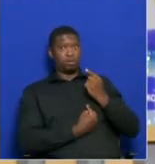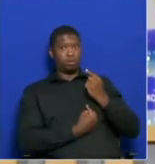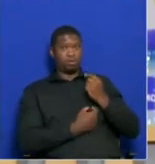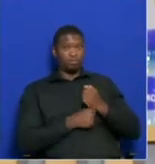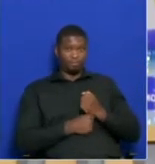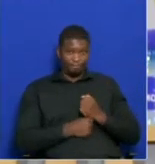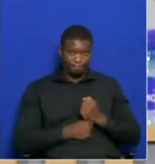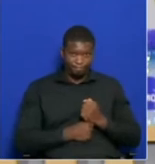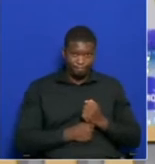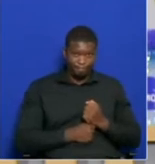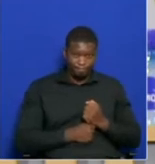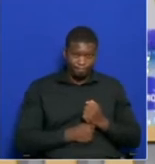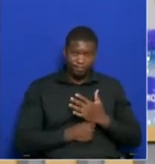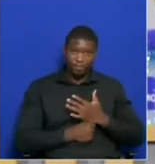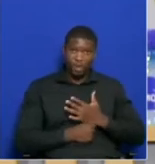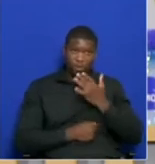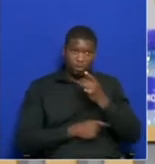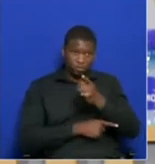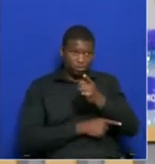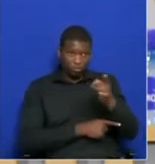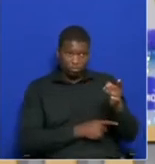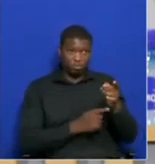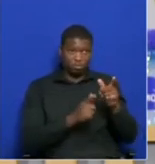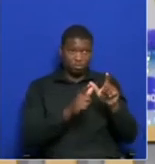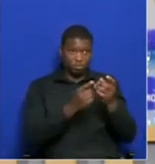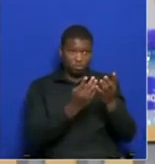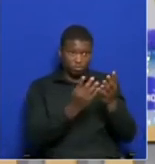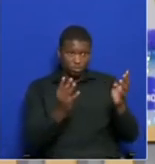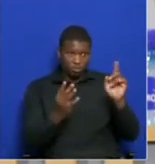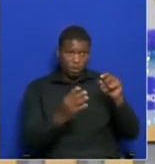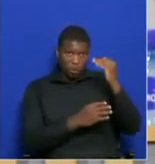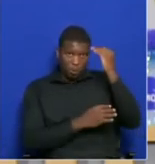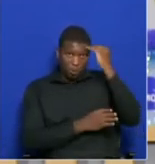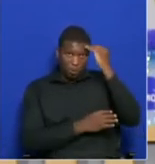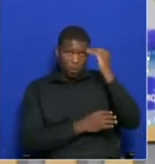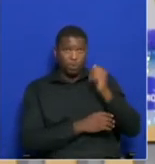to note that Commissioner Spies,